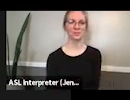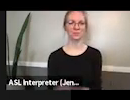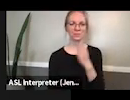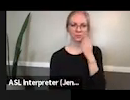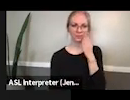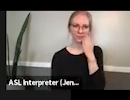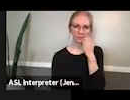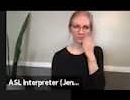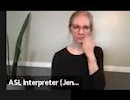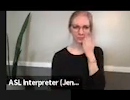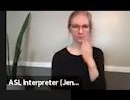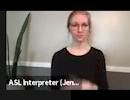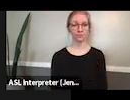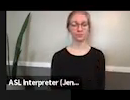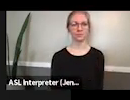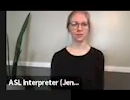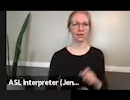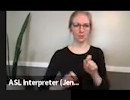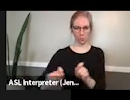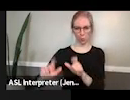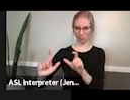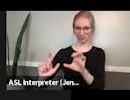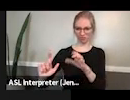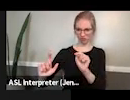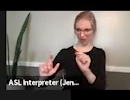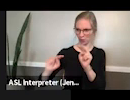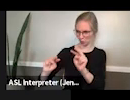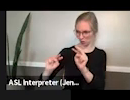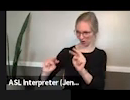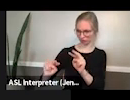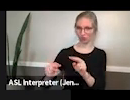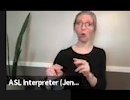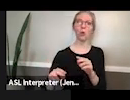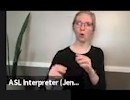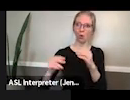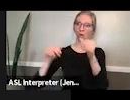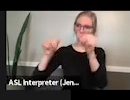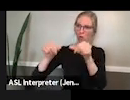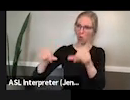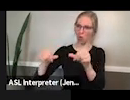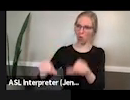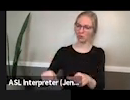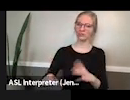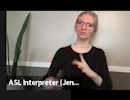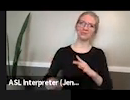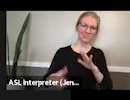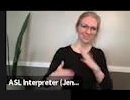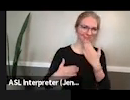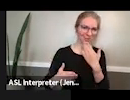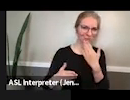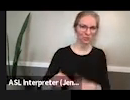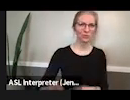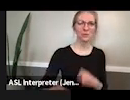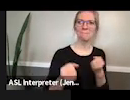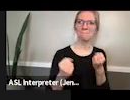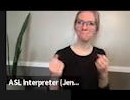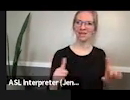chat so I can watch it as we go. How about that? Oh, here they come. Thank you. Lots of first steps,